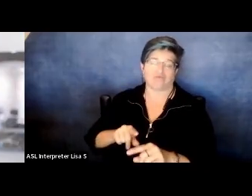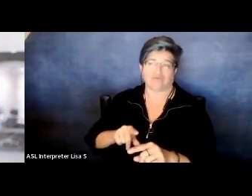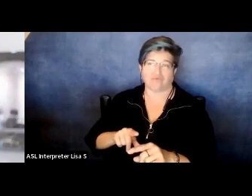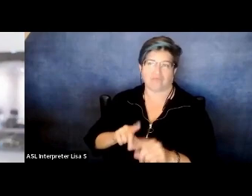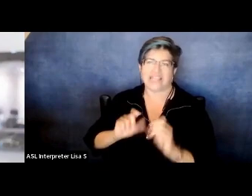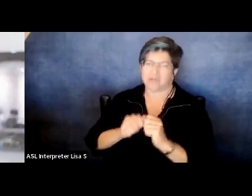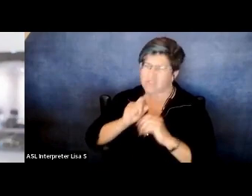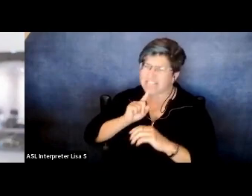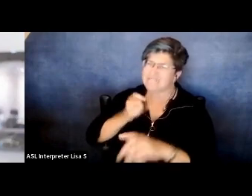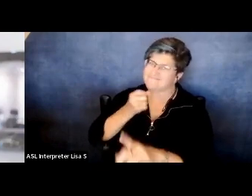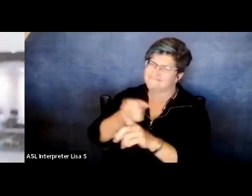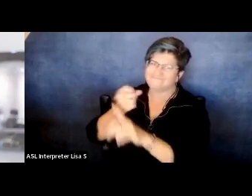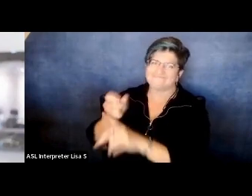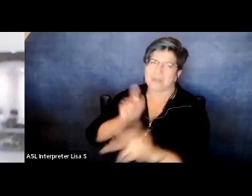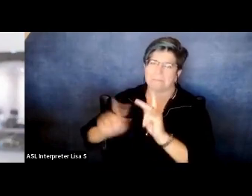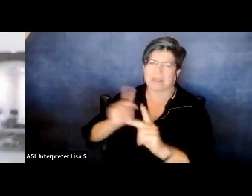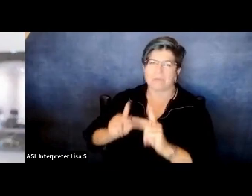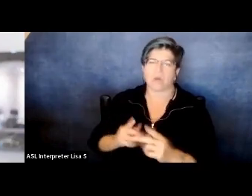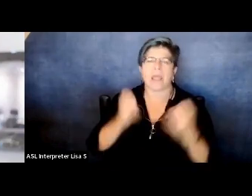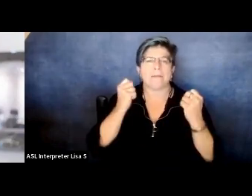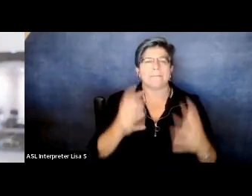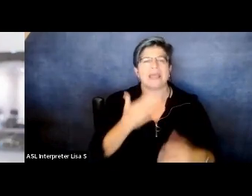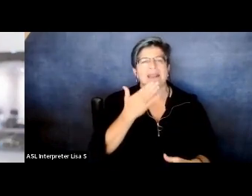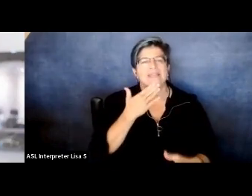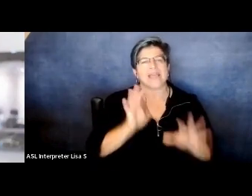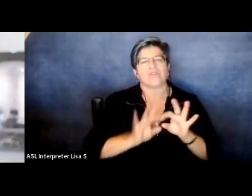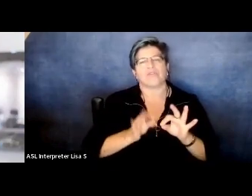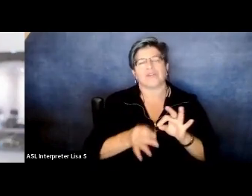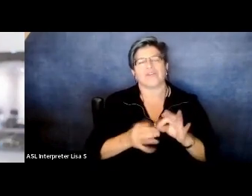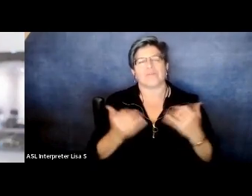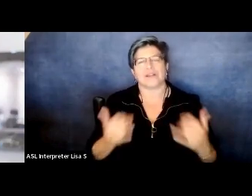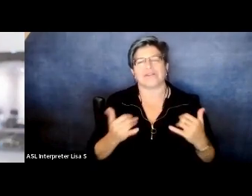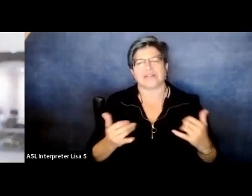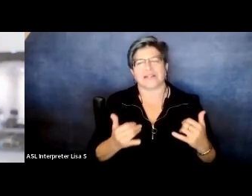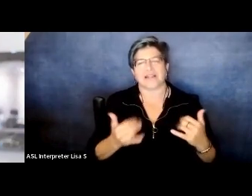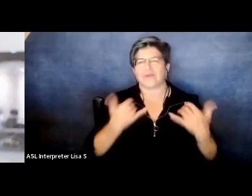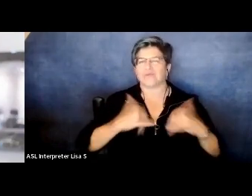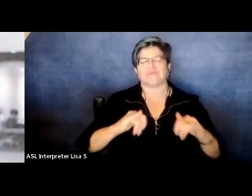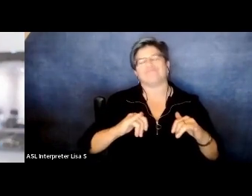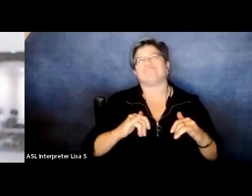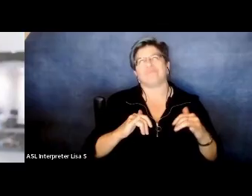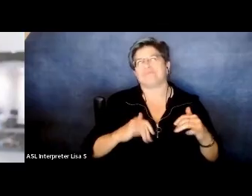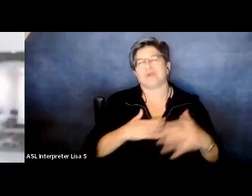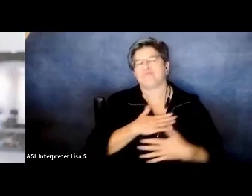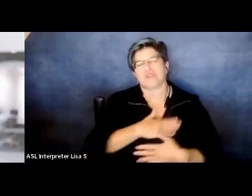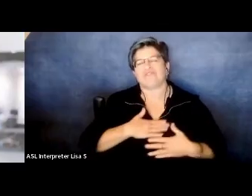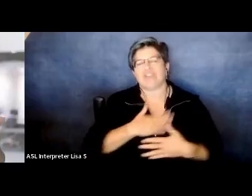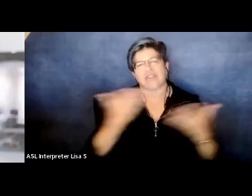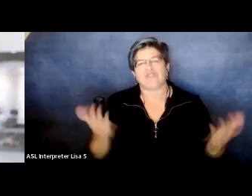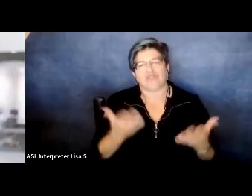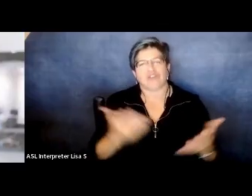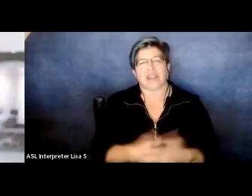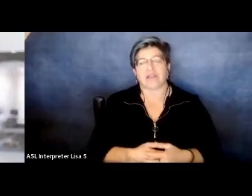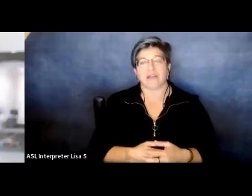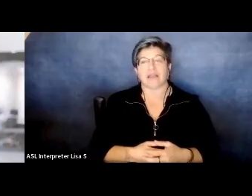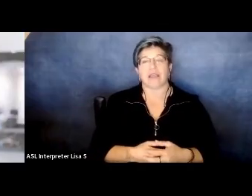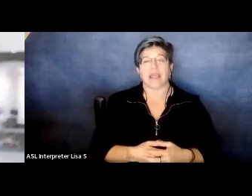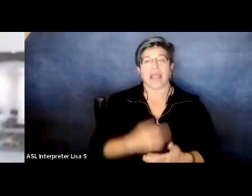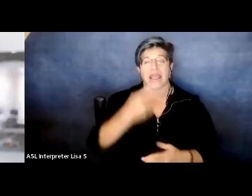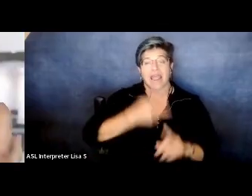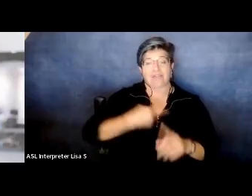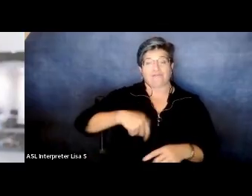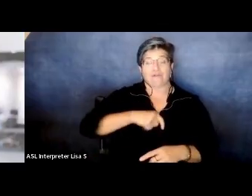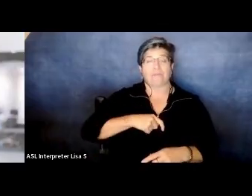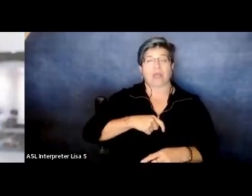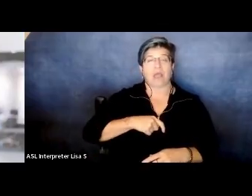for participants. And many thanks to our interpreters today. We're so appreciative of you being here. And then from us at School-Based